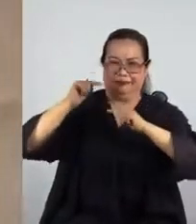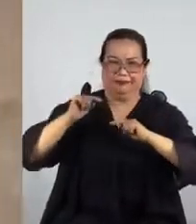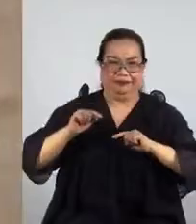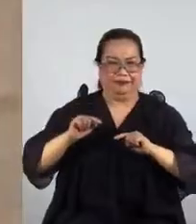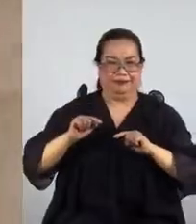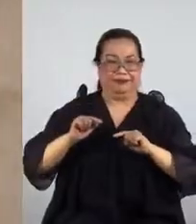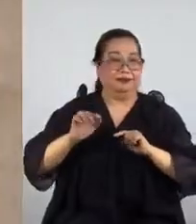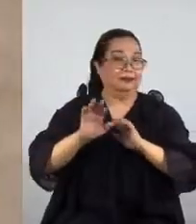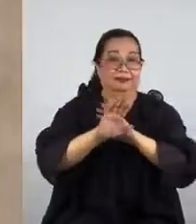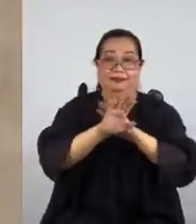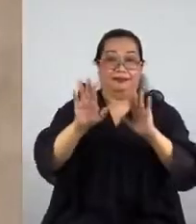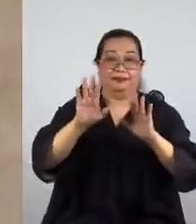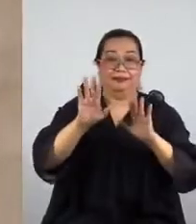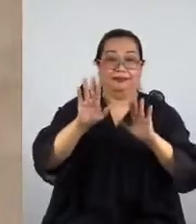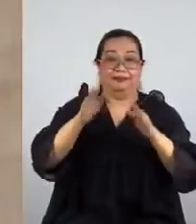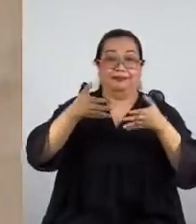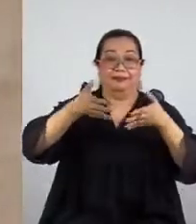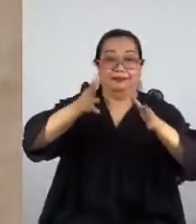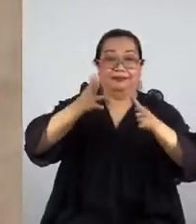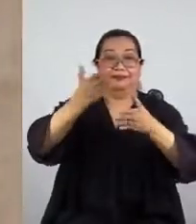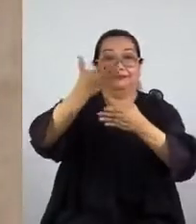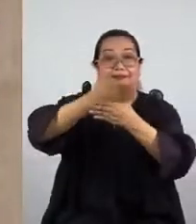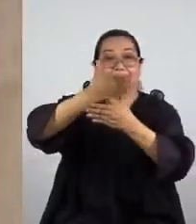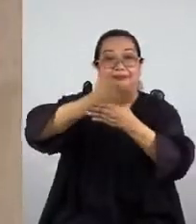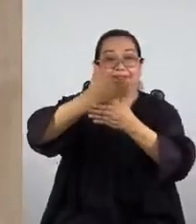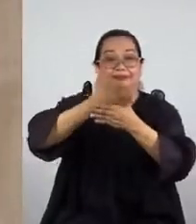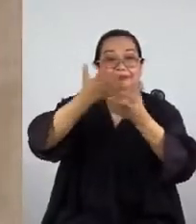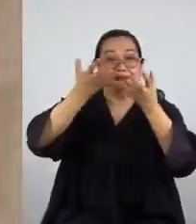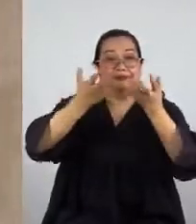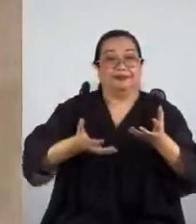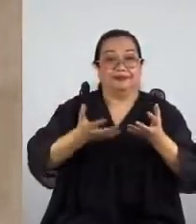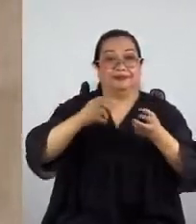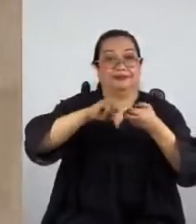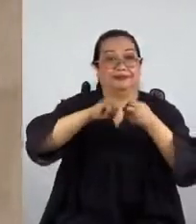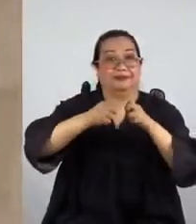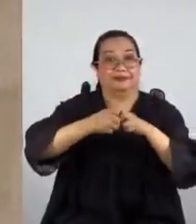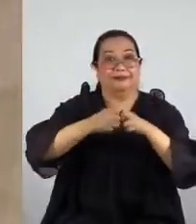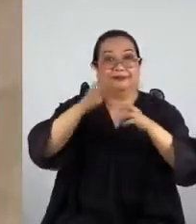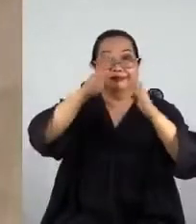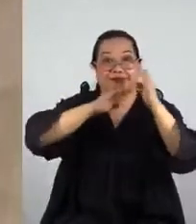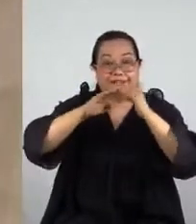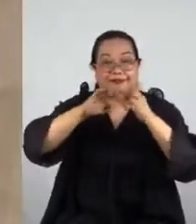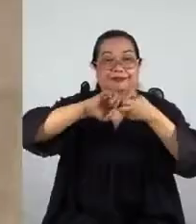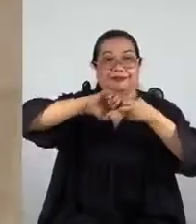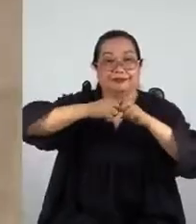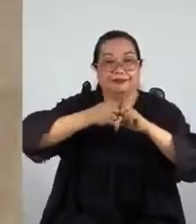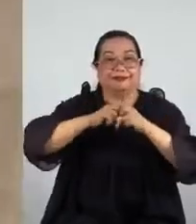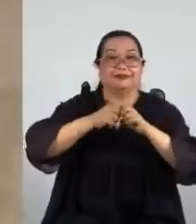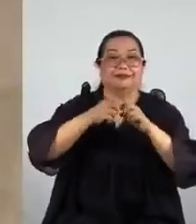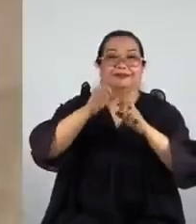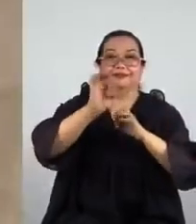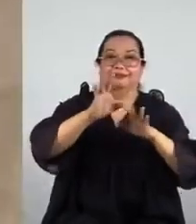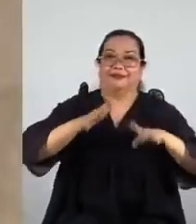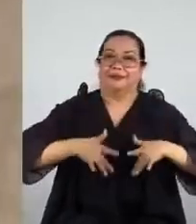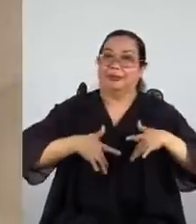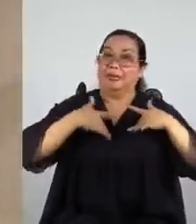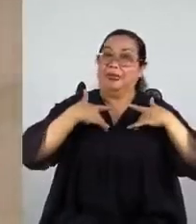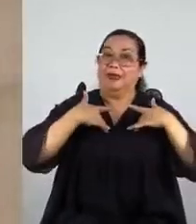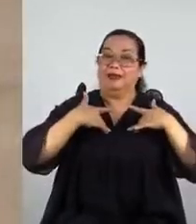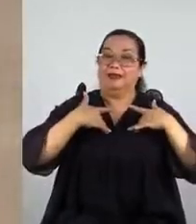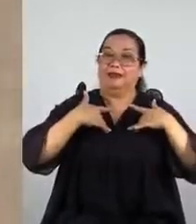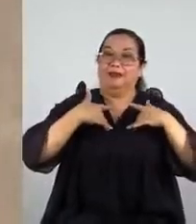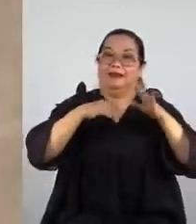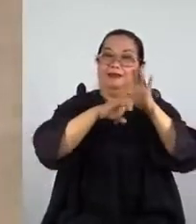Do not let encumbrances weigh you down. Not only did these exemplars of